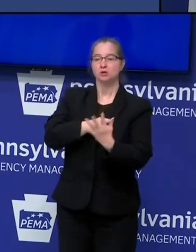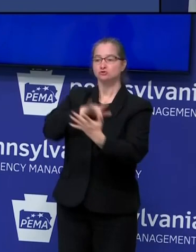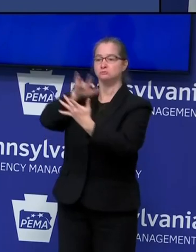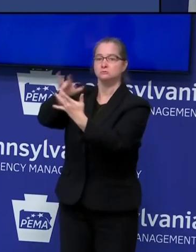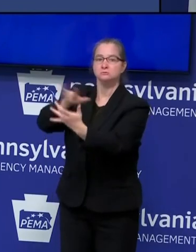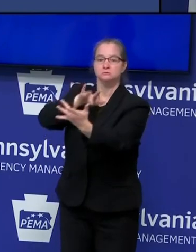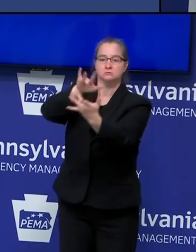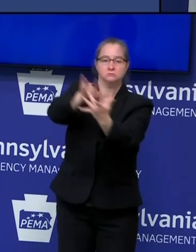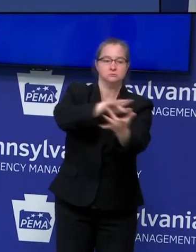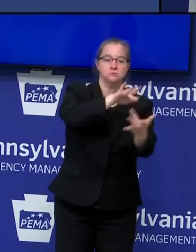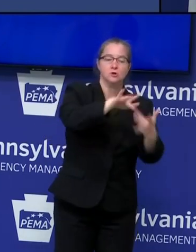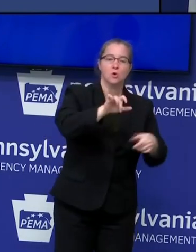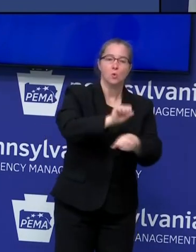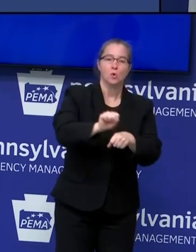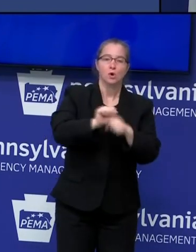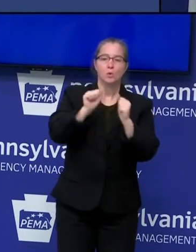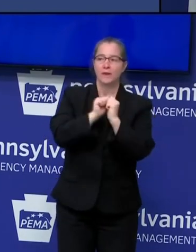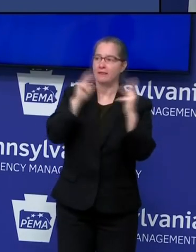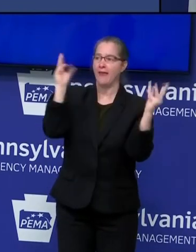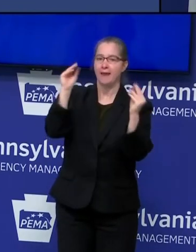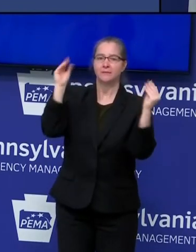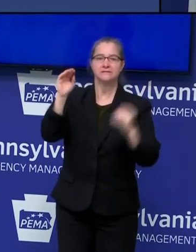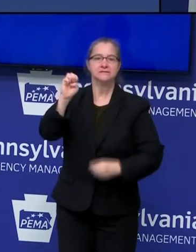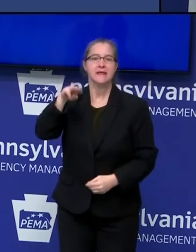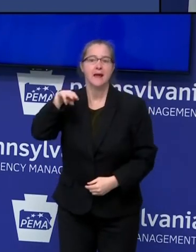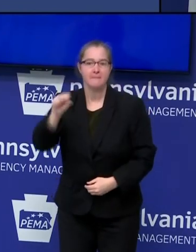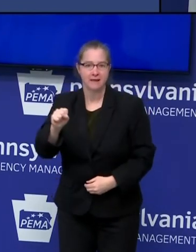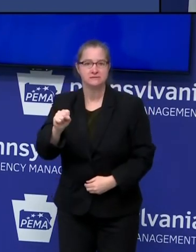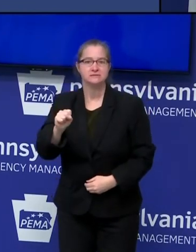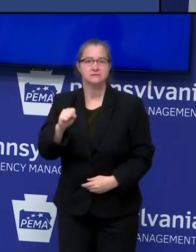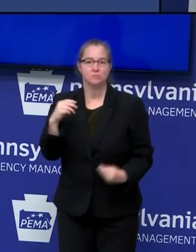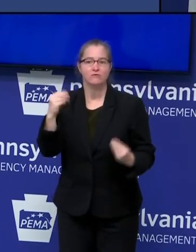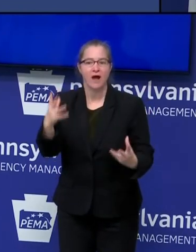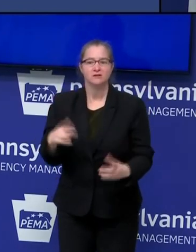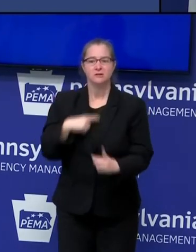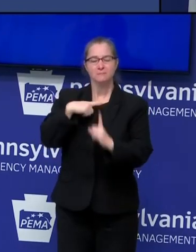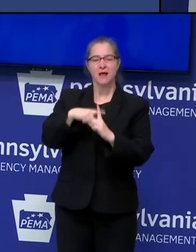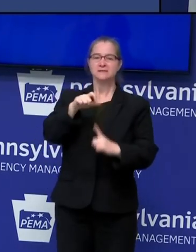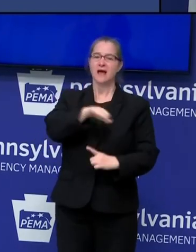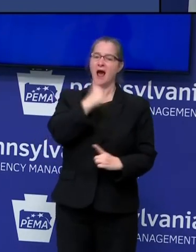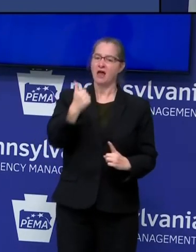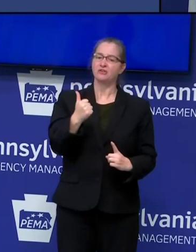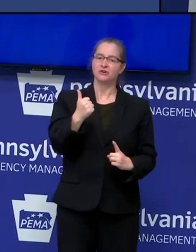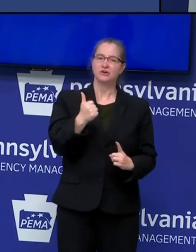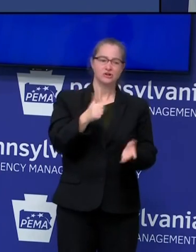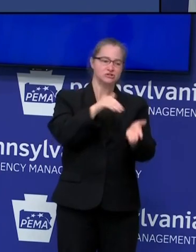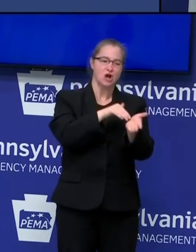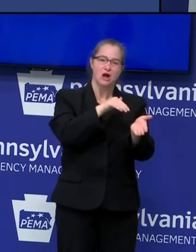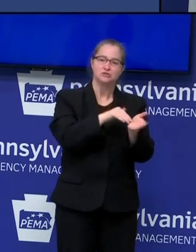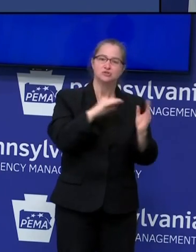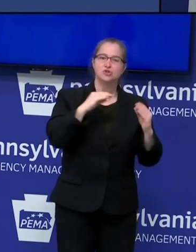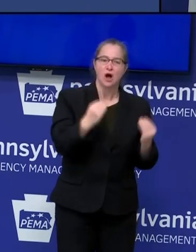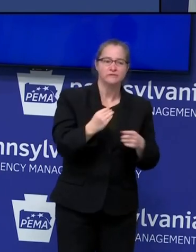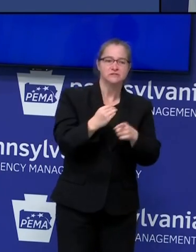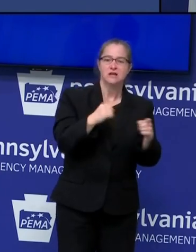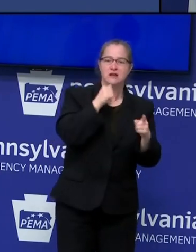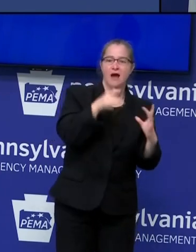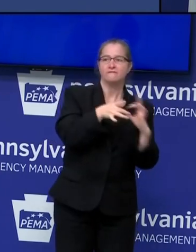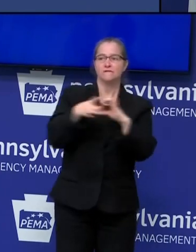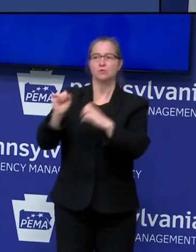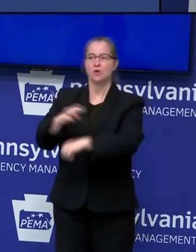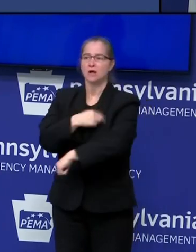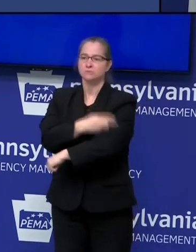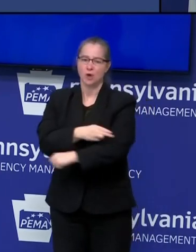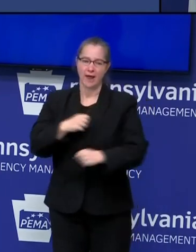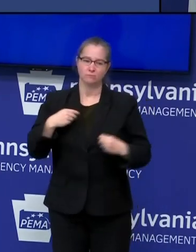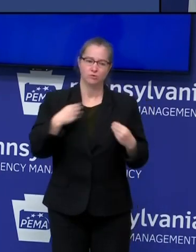with EMS providers and the agencies, as well as other non-affiliated healthcare providers, and work to get them